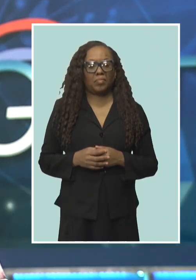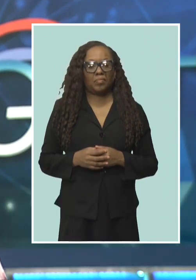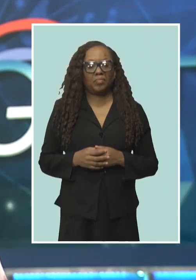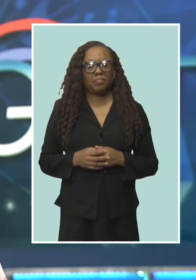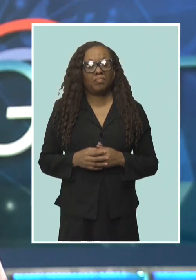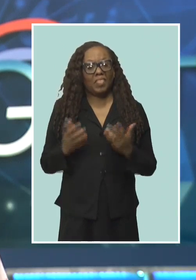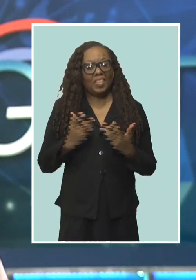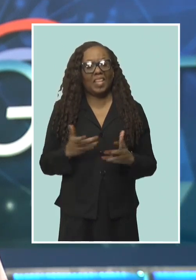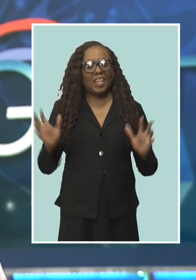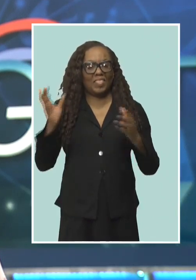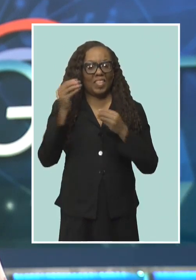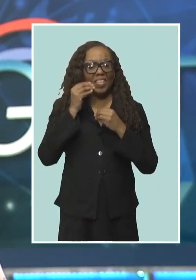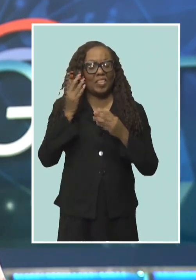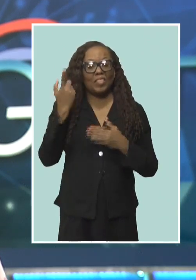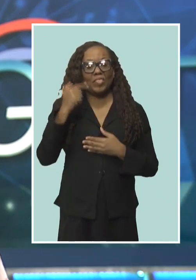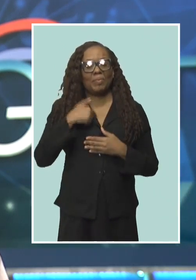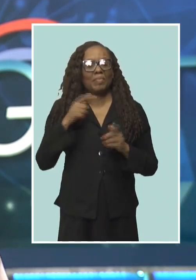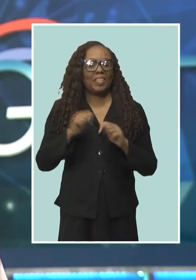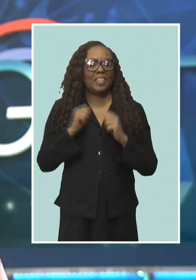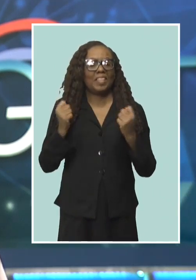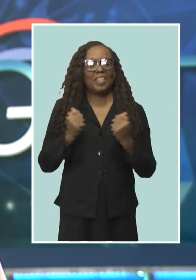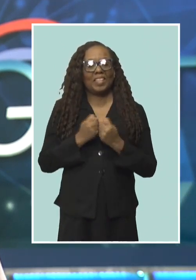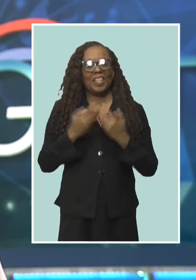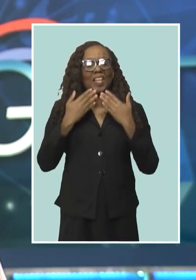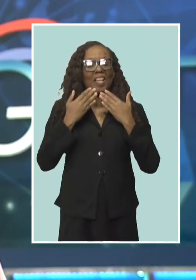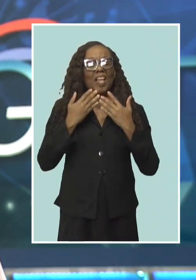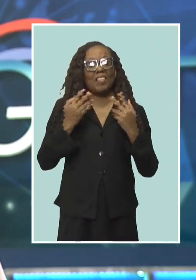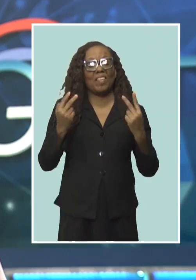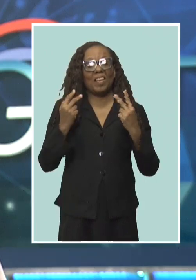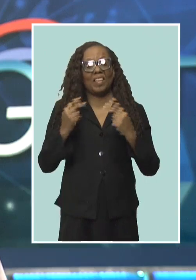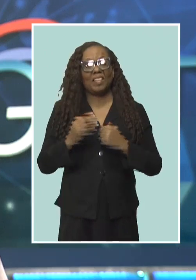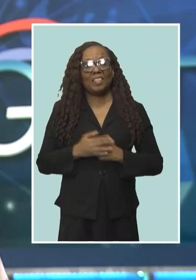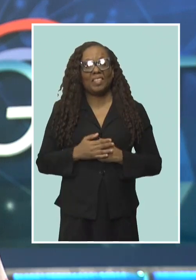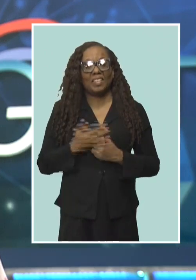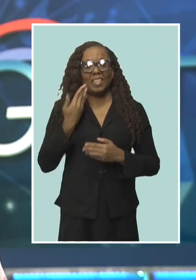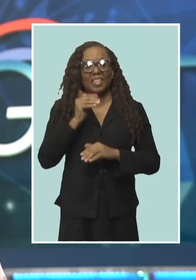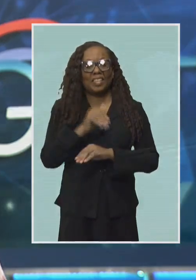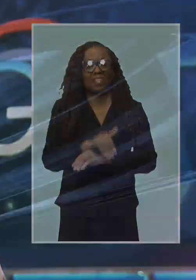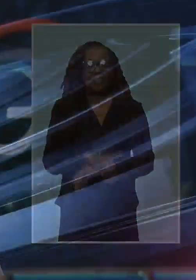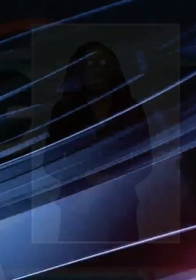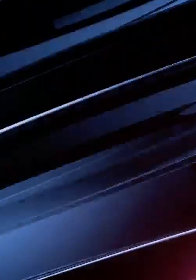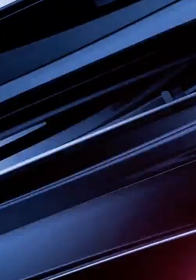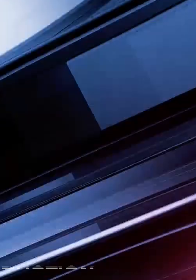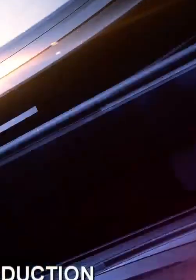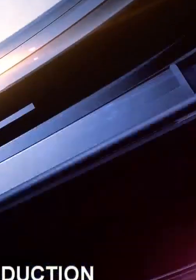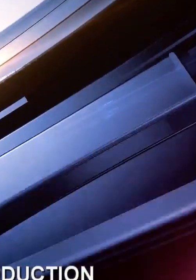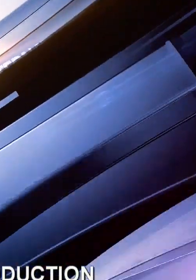Well, that's our news for tonight. On behalf of the entire team, thank you so much for tuning in. Good night.